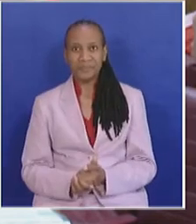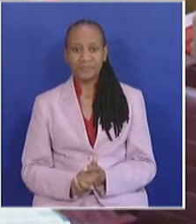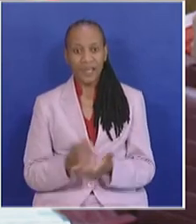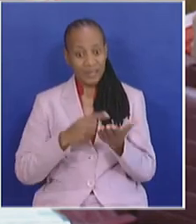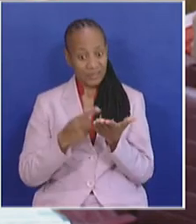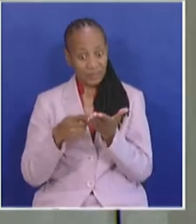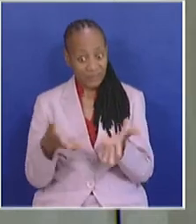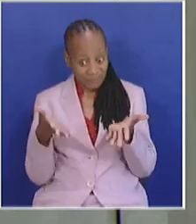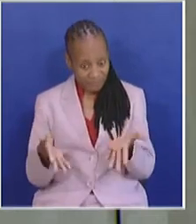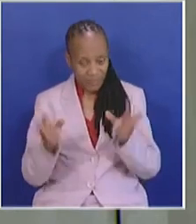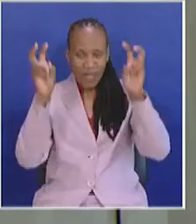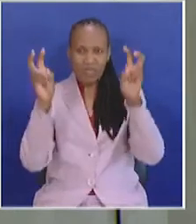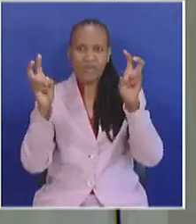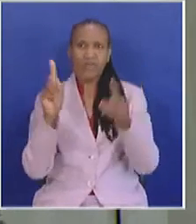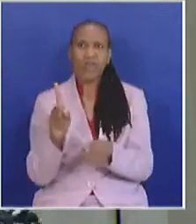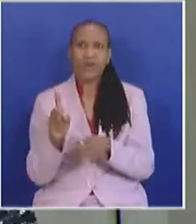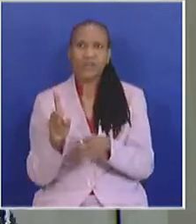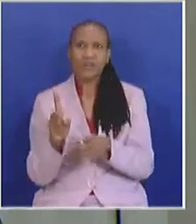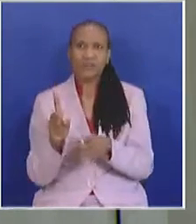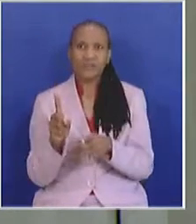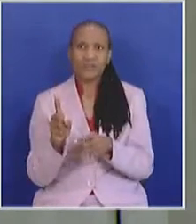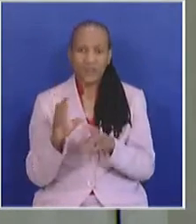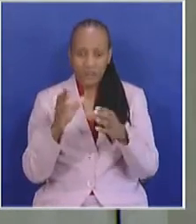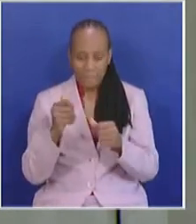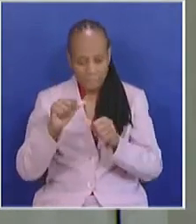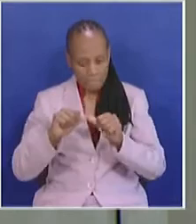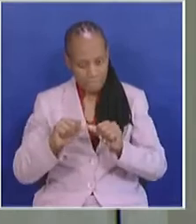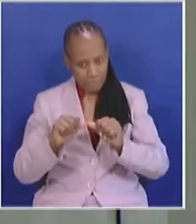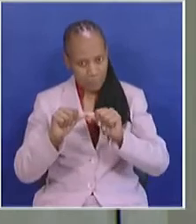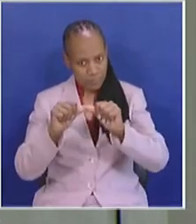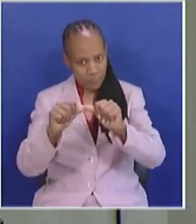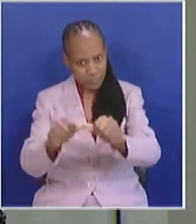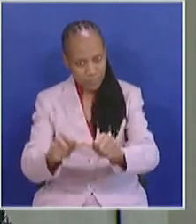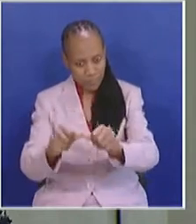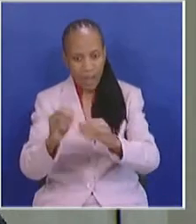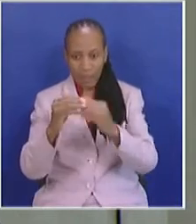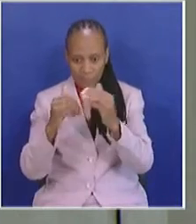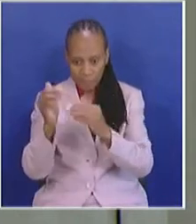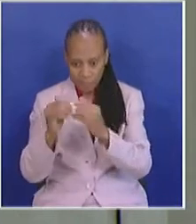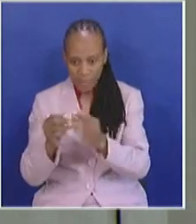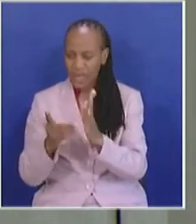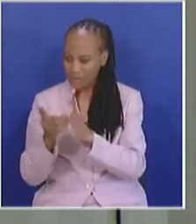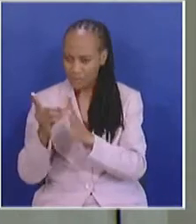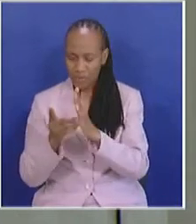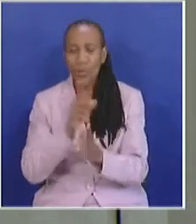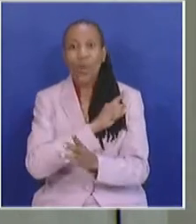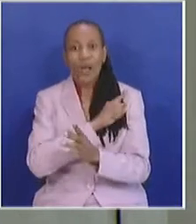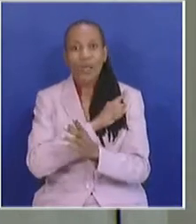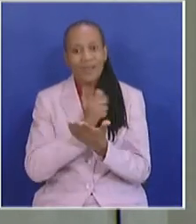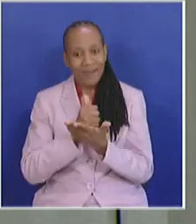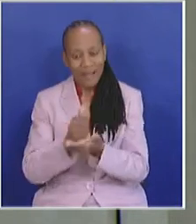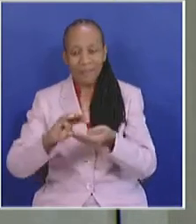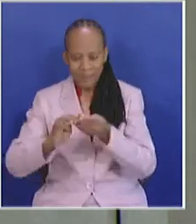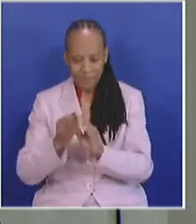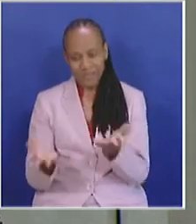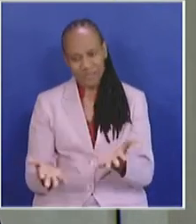debate, which is themed Advancing Infrastructure Investment and Development for Better Services to Communities, takes place